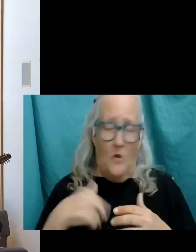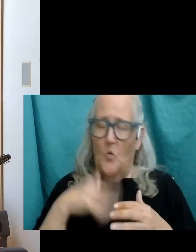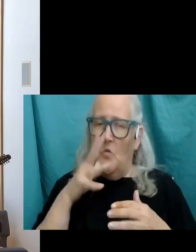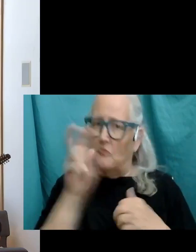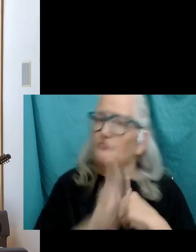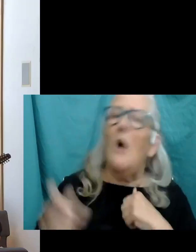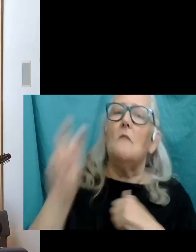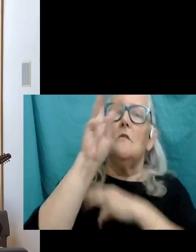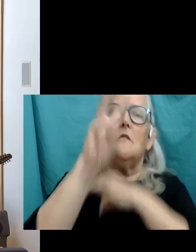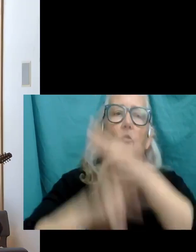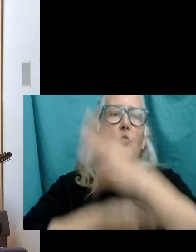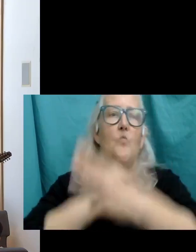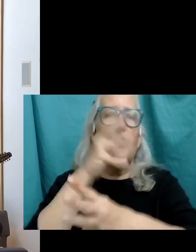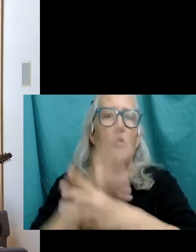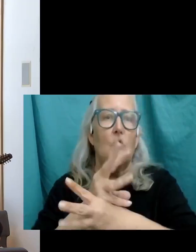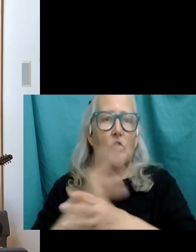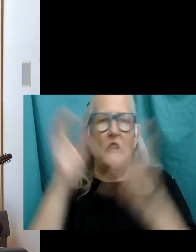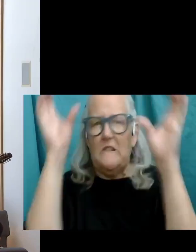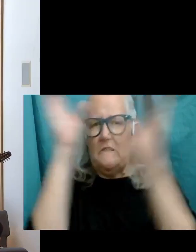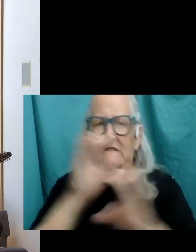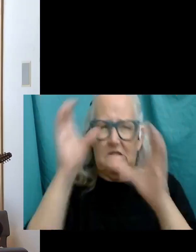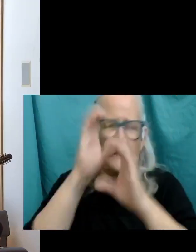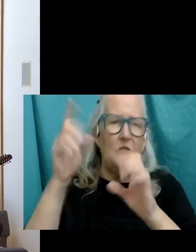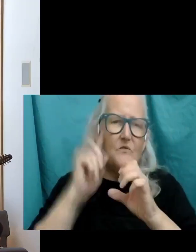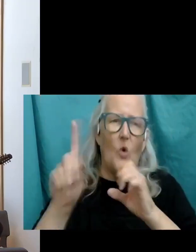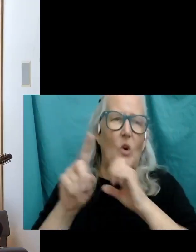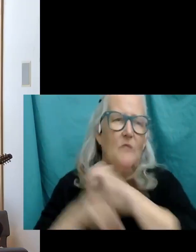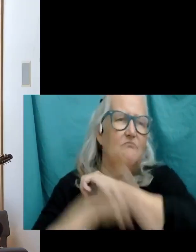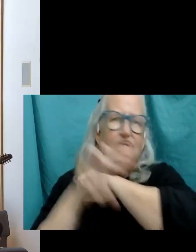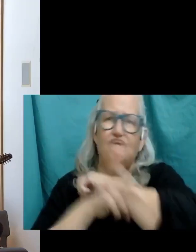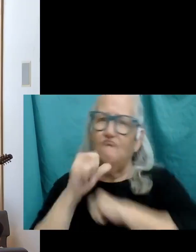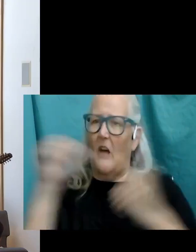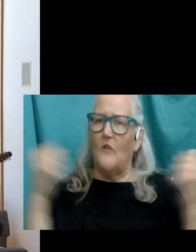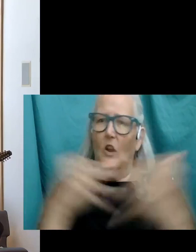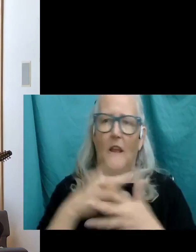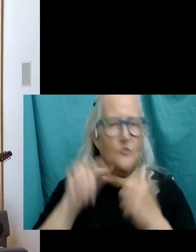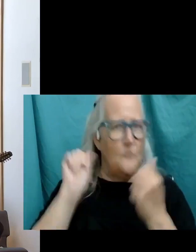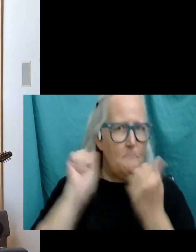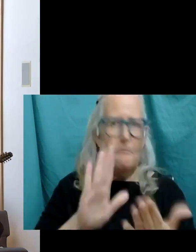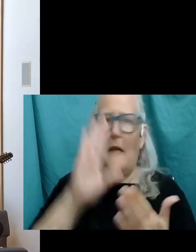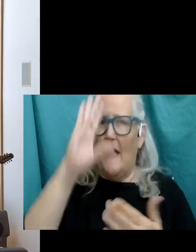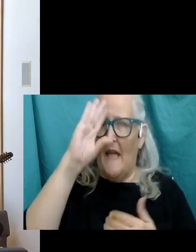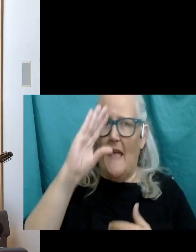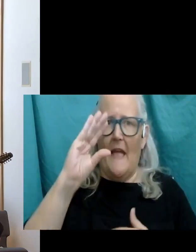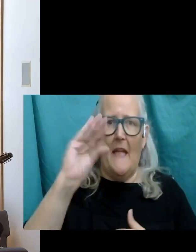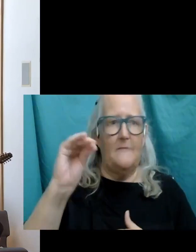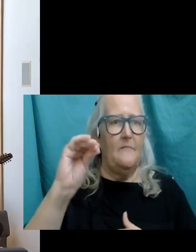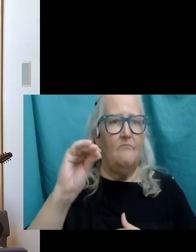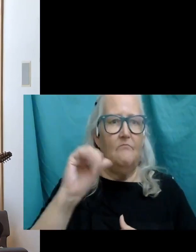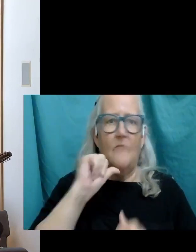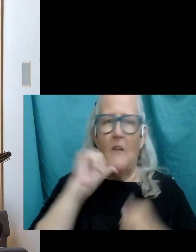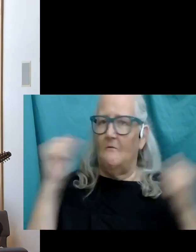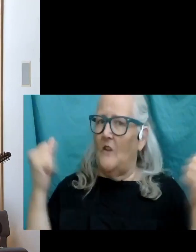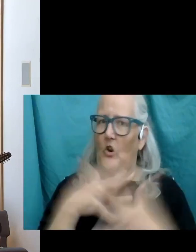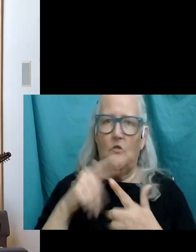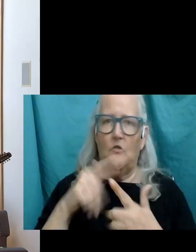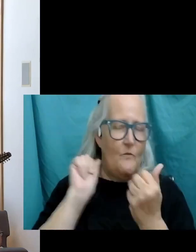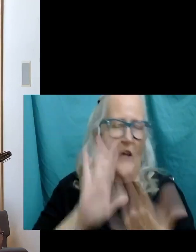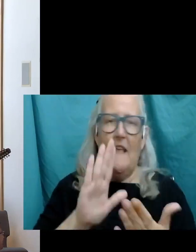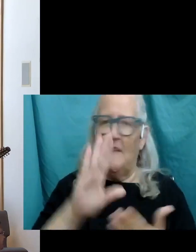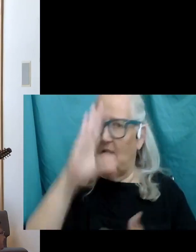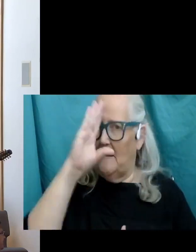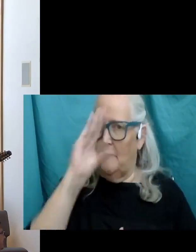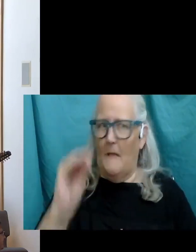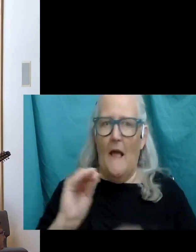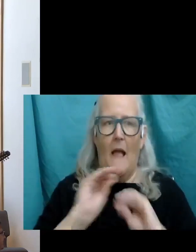over us, searching for plunder, not fearing to face any man. Not fearing to face any